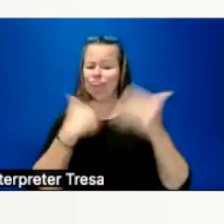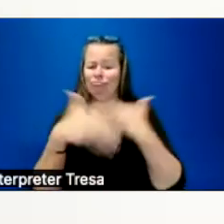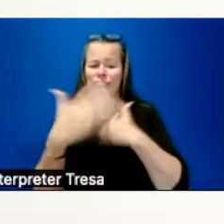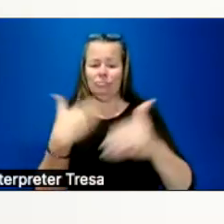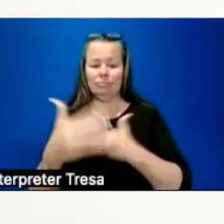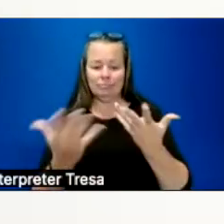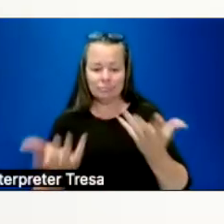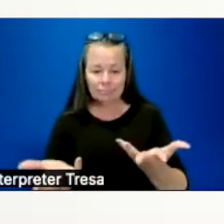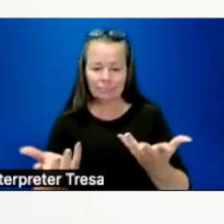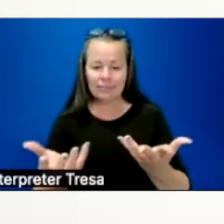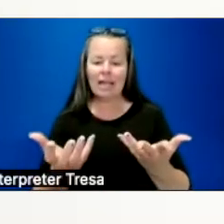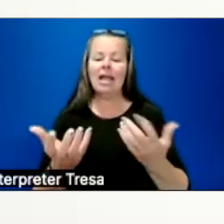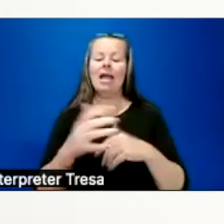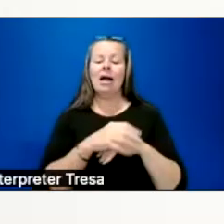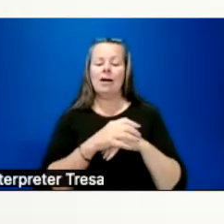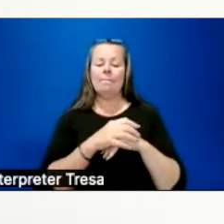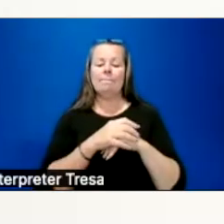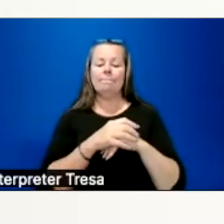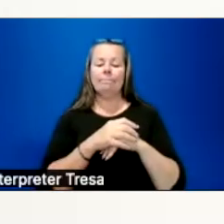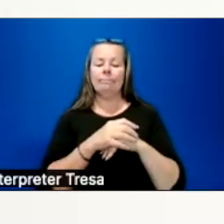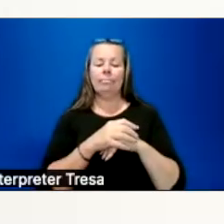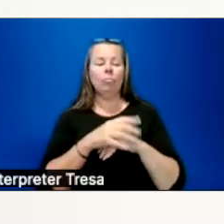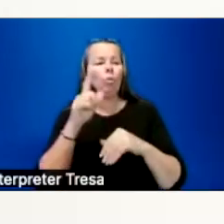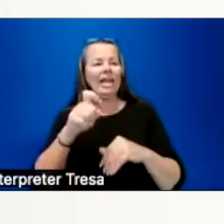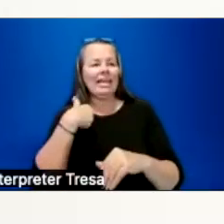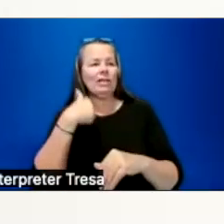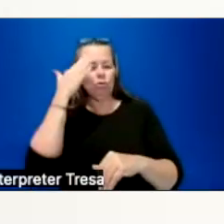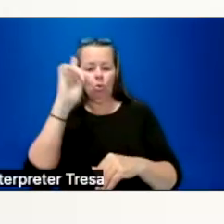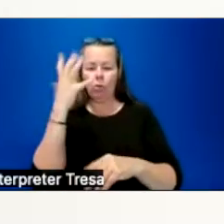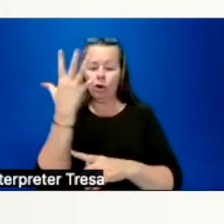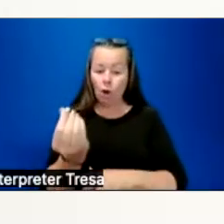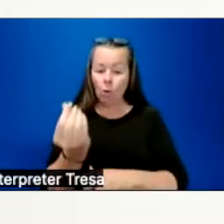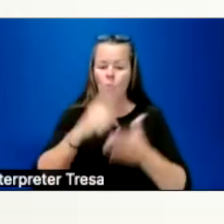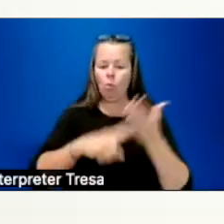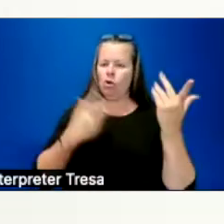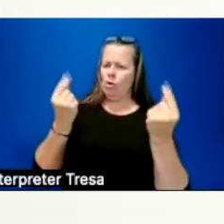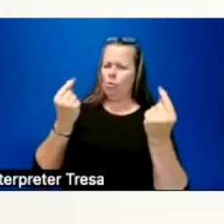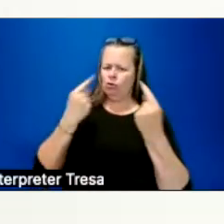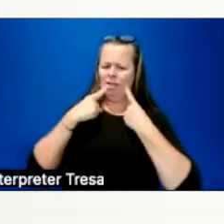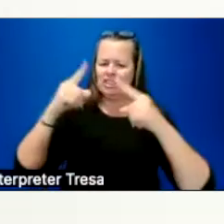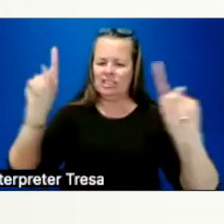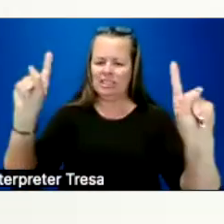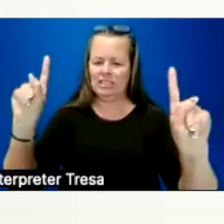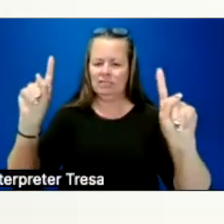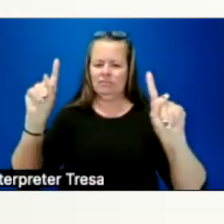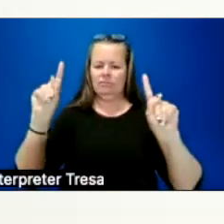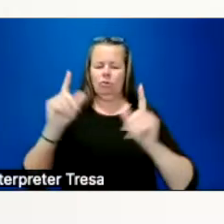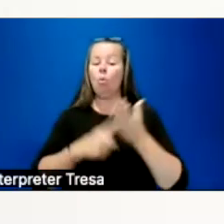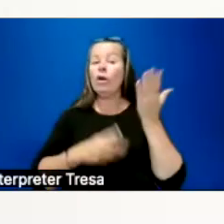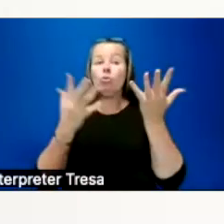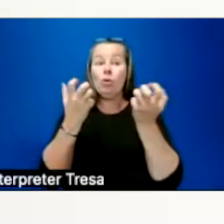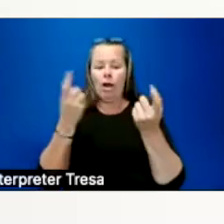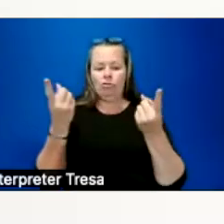to have them? So it's many things, many levels, and I know that for many years the community